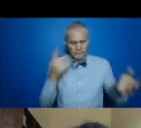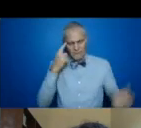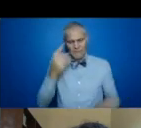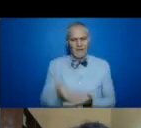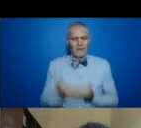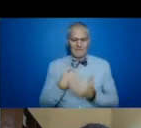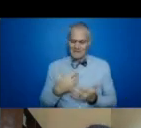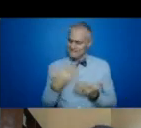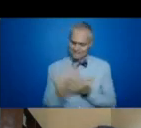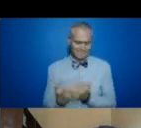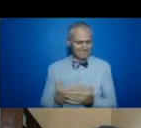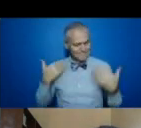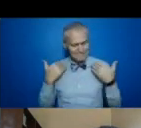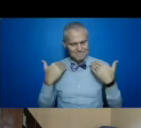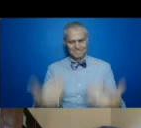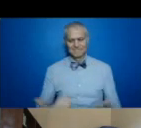at it.